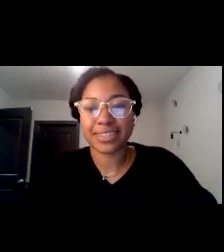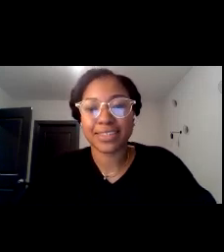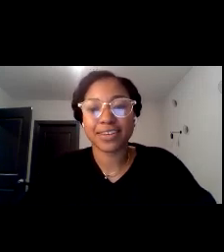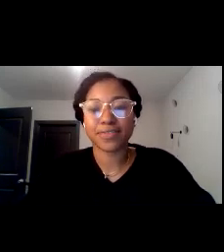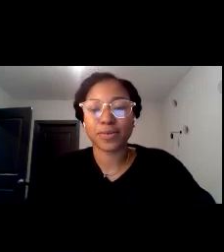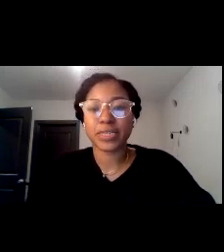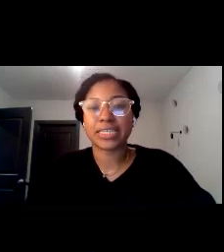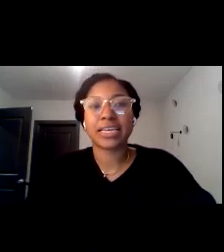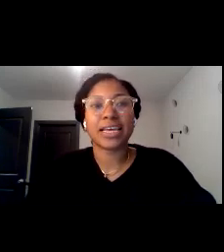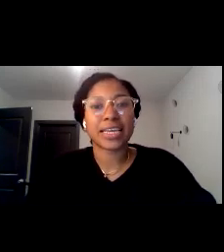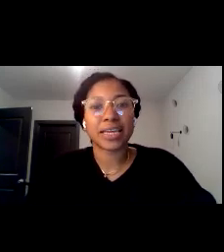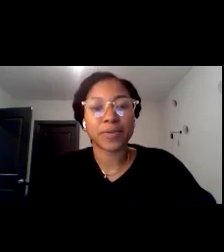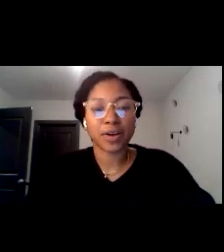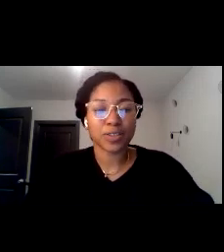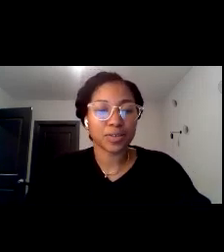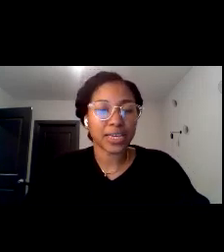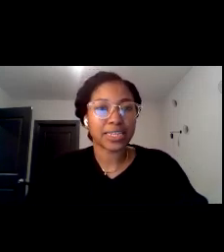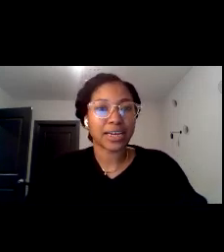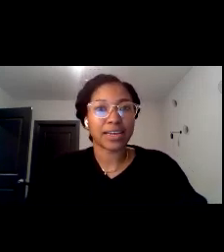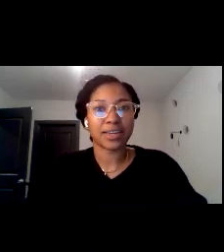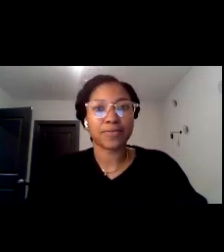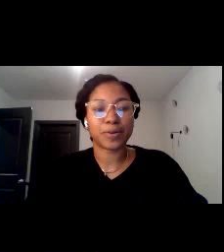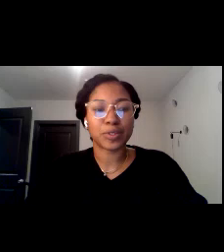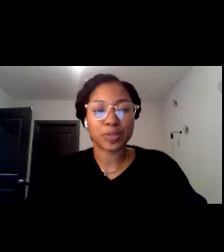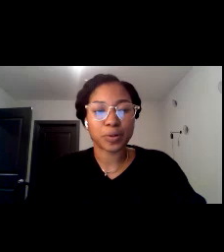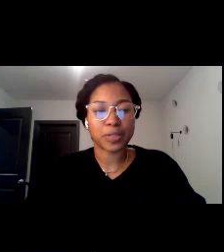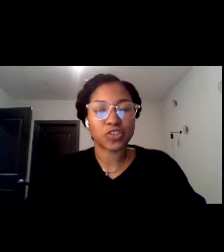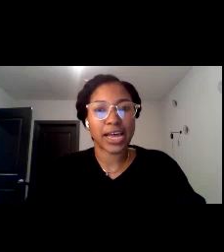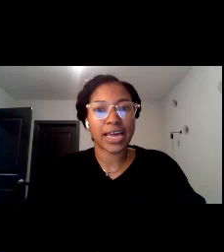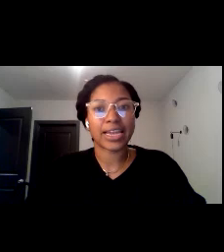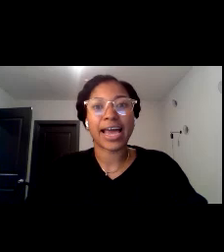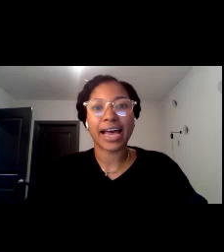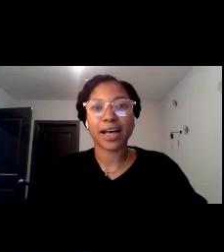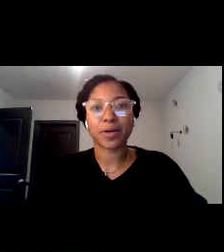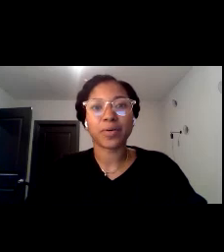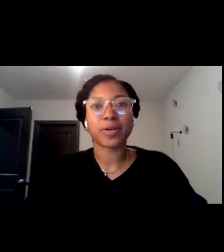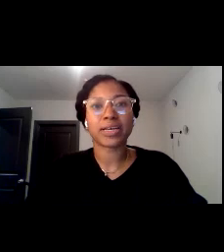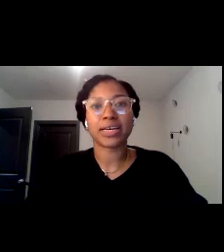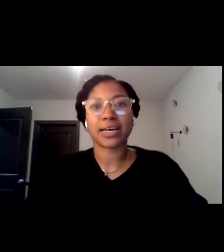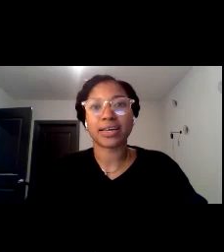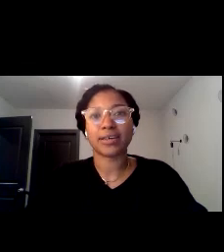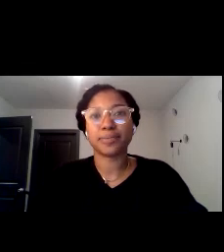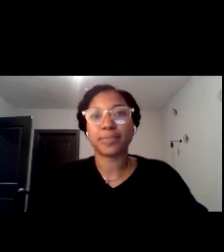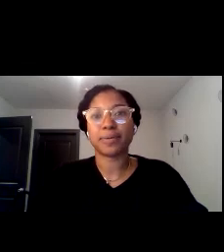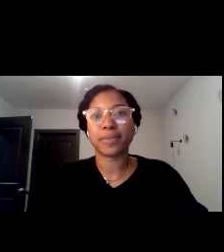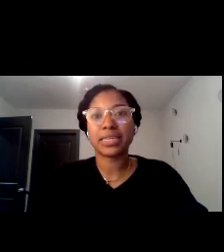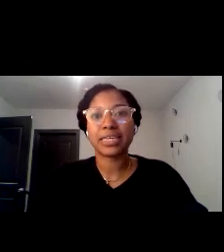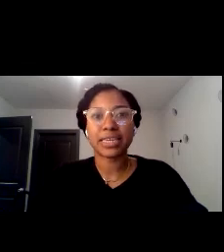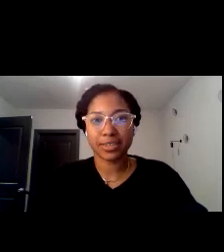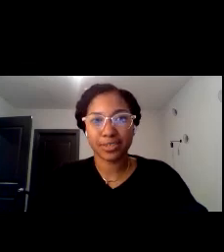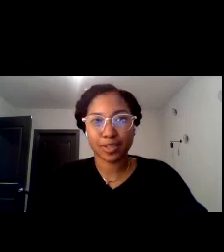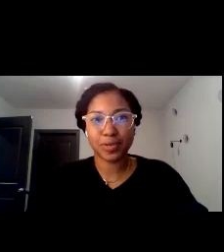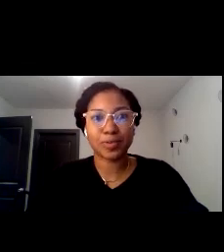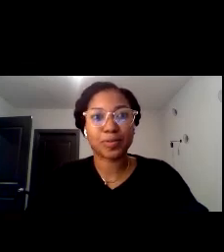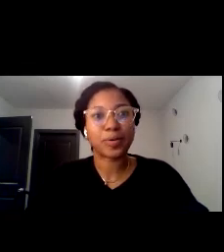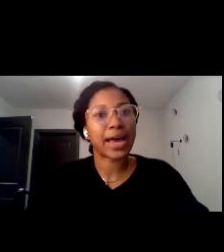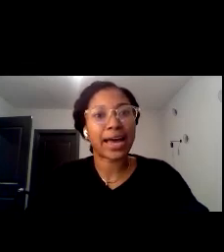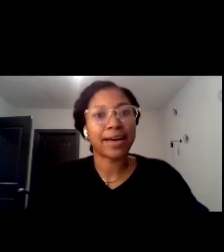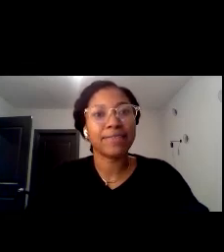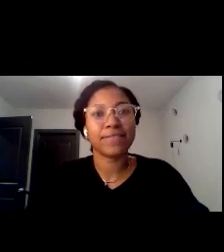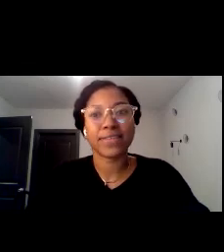you. Of course. Can we also get folks to throw in the chat how many years